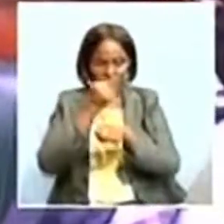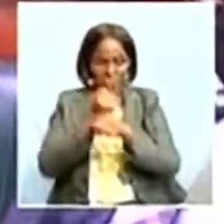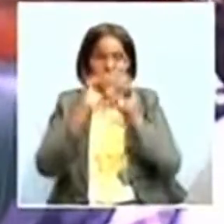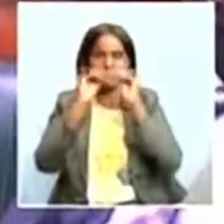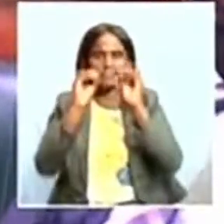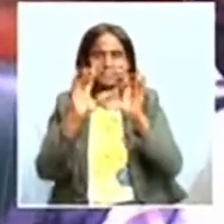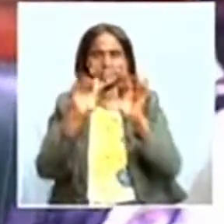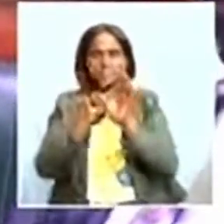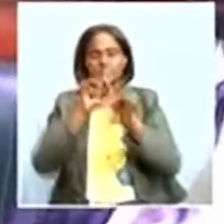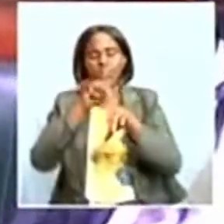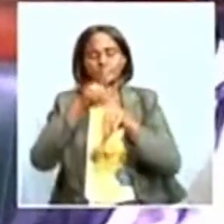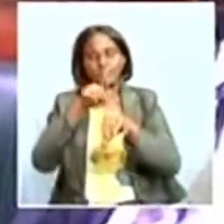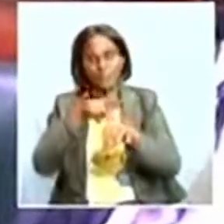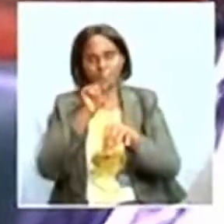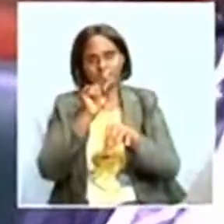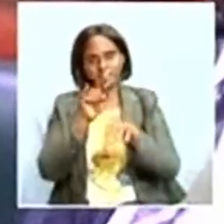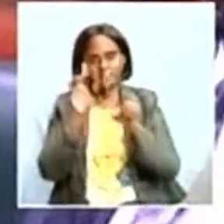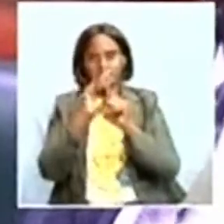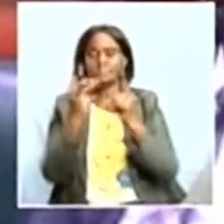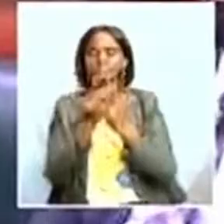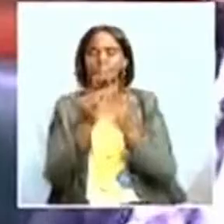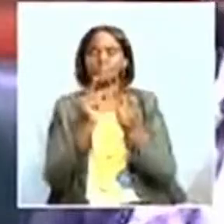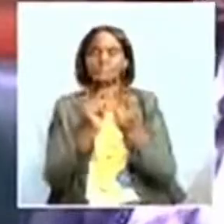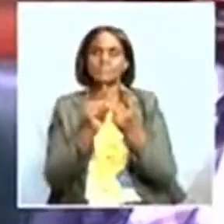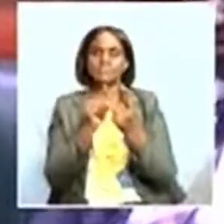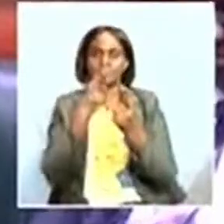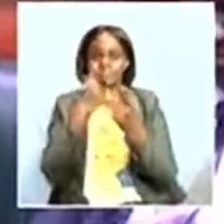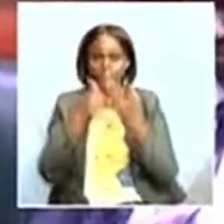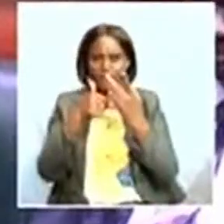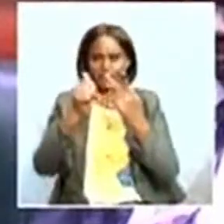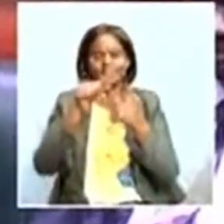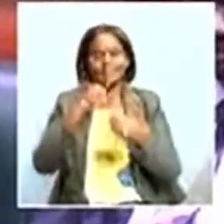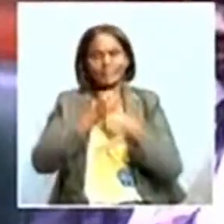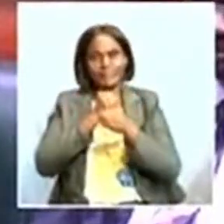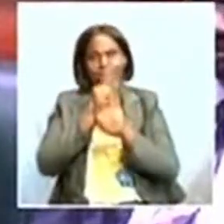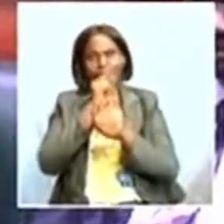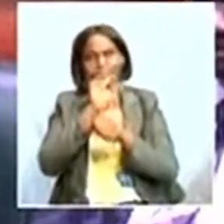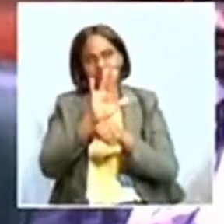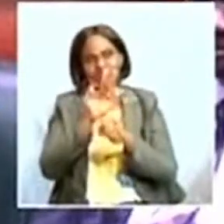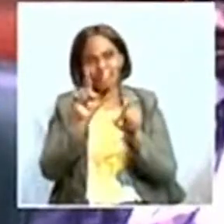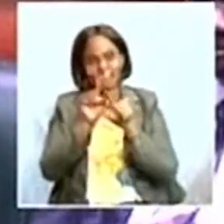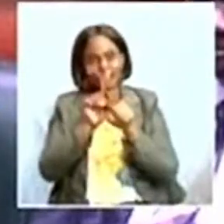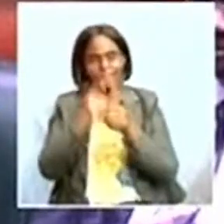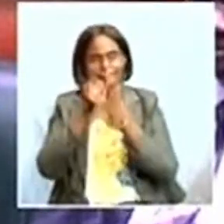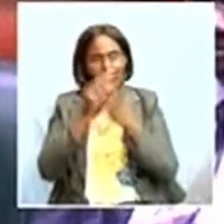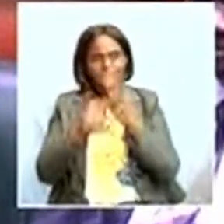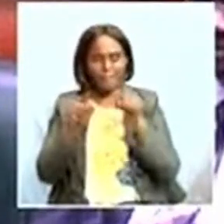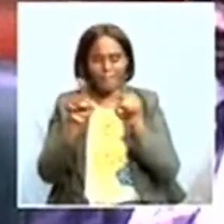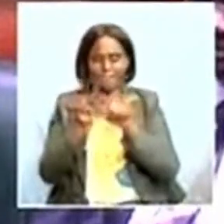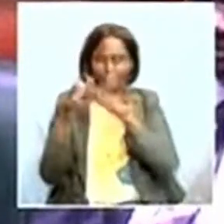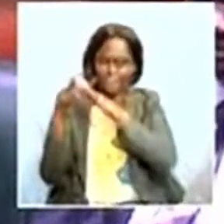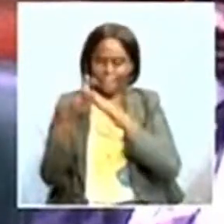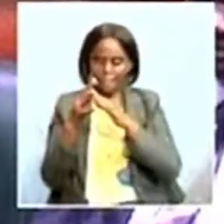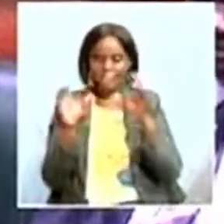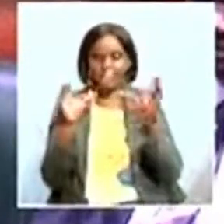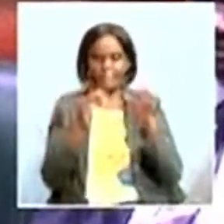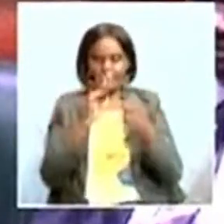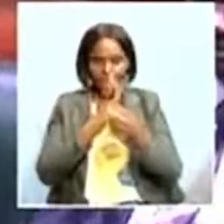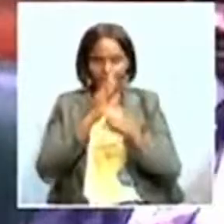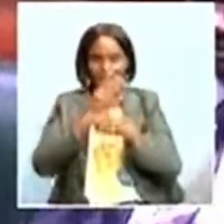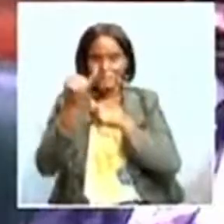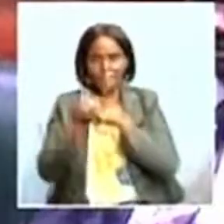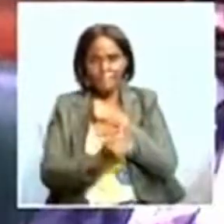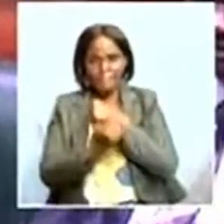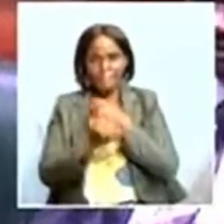in Mpika district who have been enduring overcrowded classes following the introduction